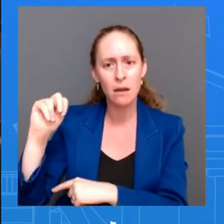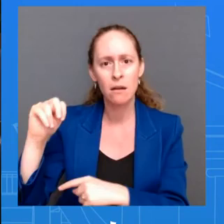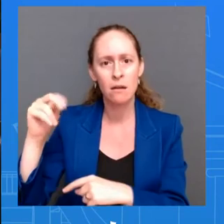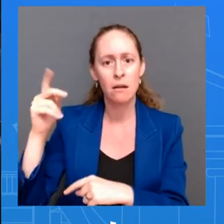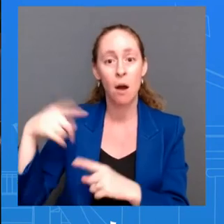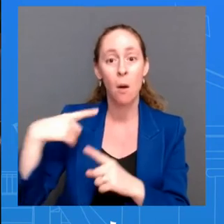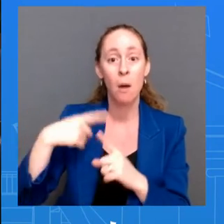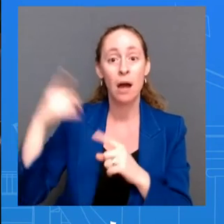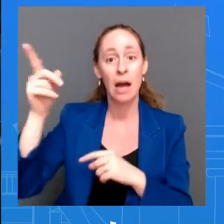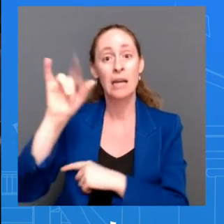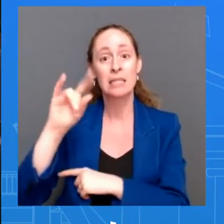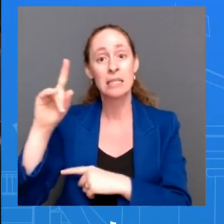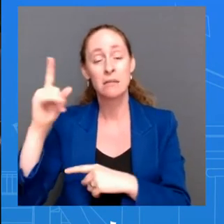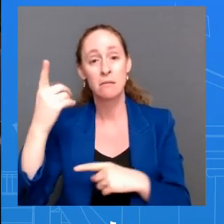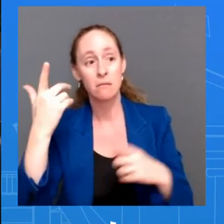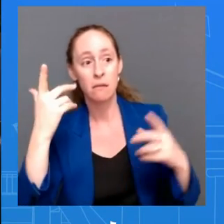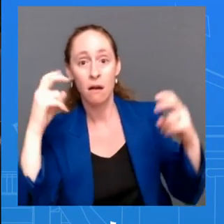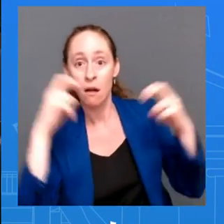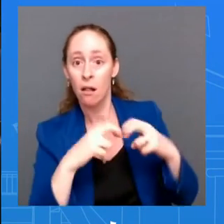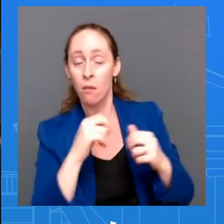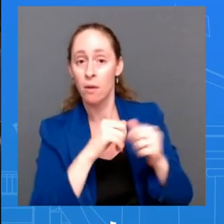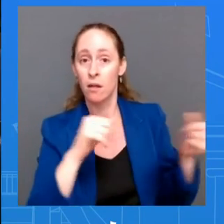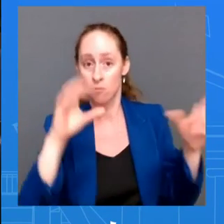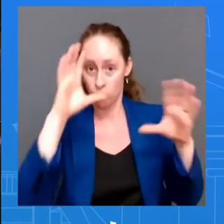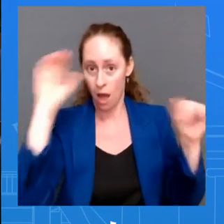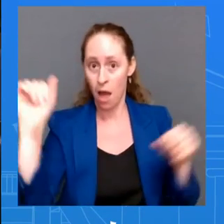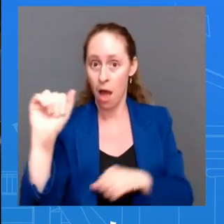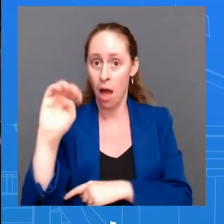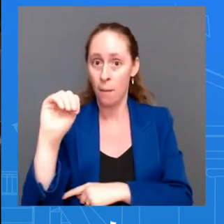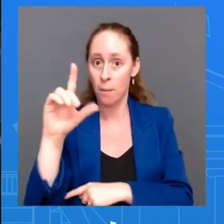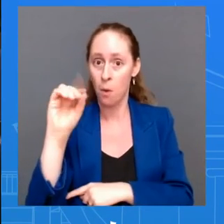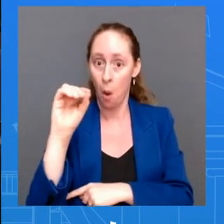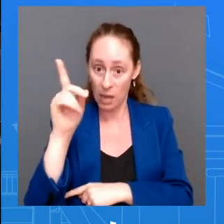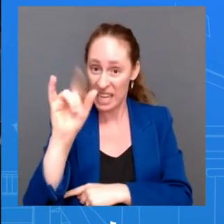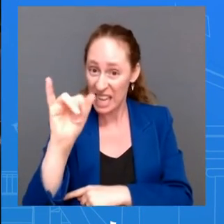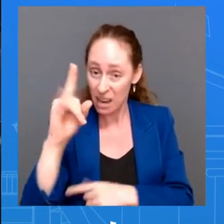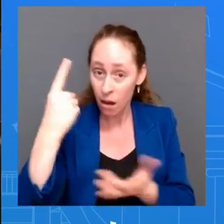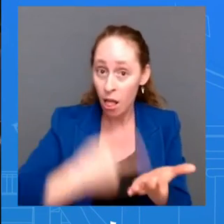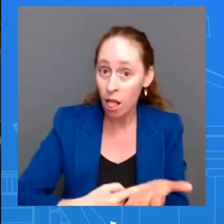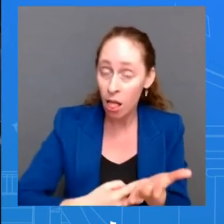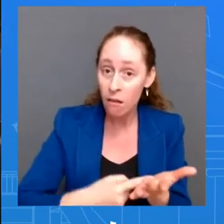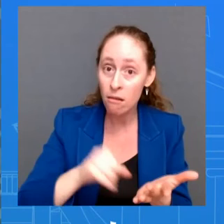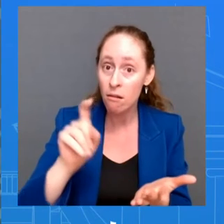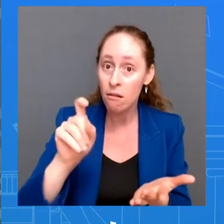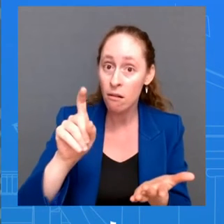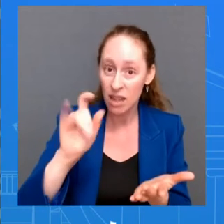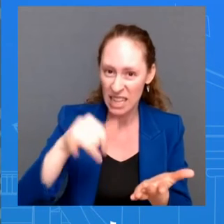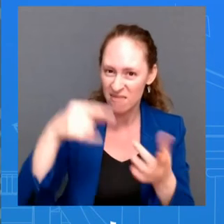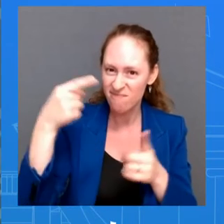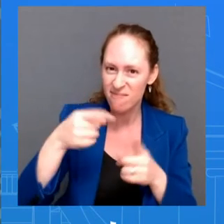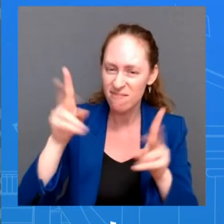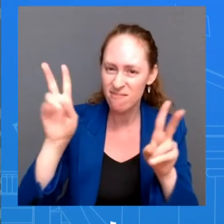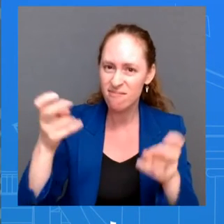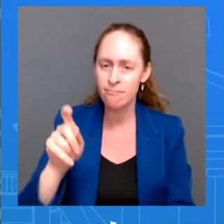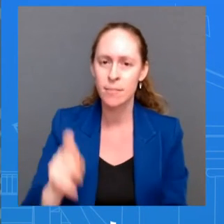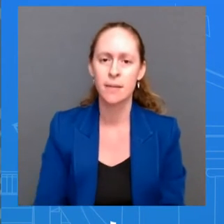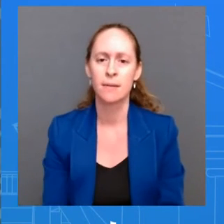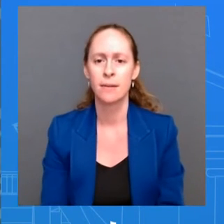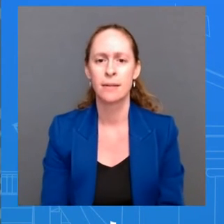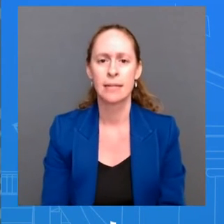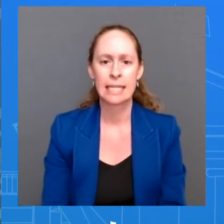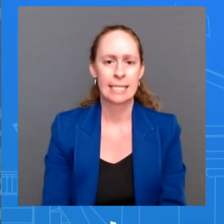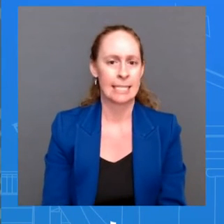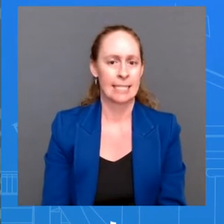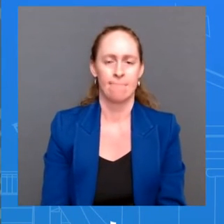any role, that's the NSC or the president himself, on this matter? When it comes to a law enforcement matter, that is with the